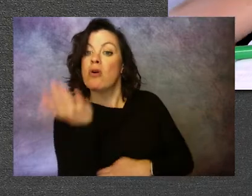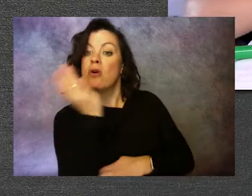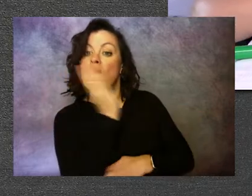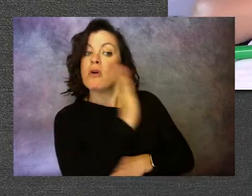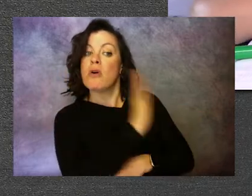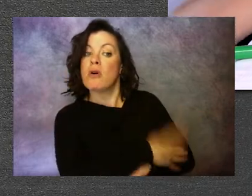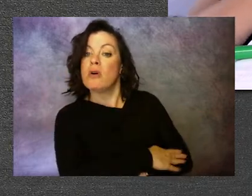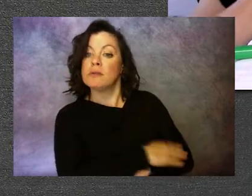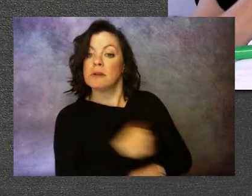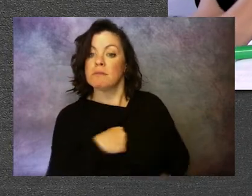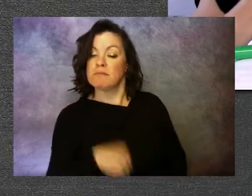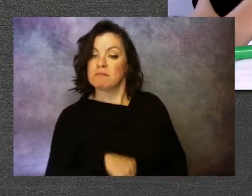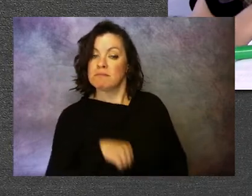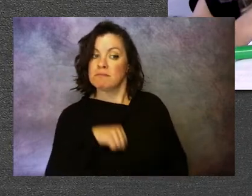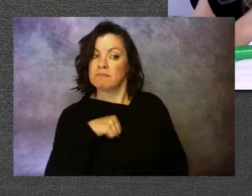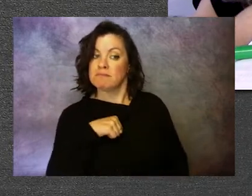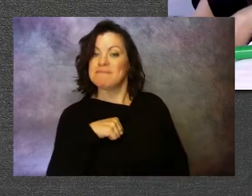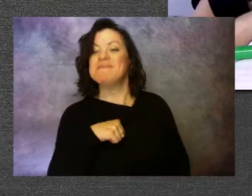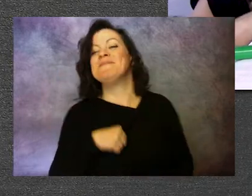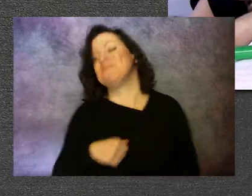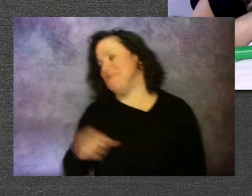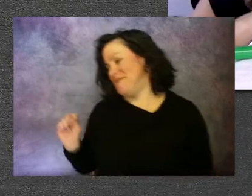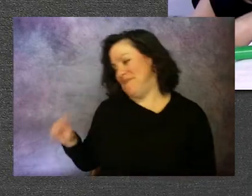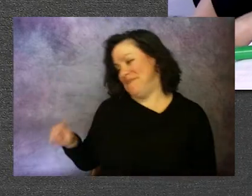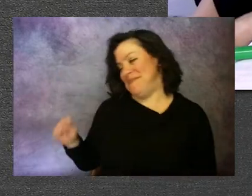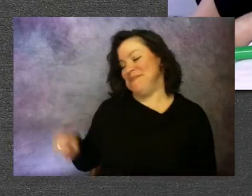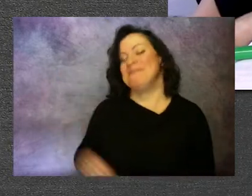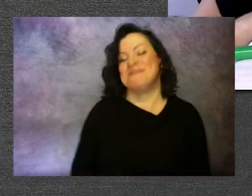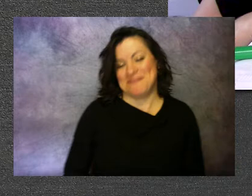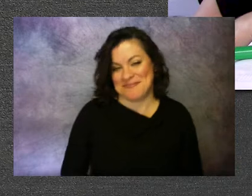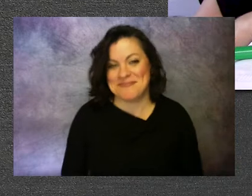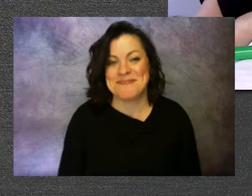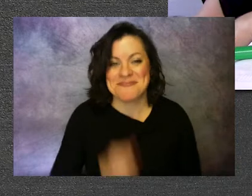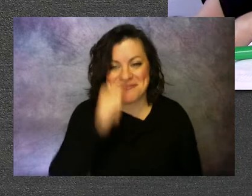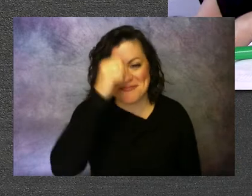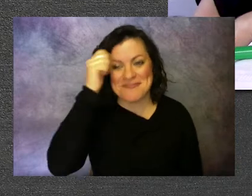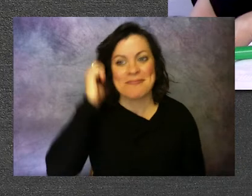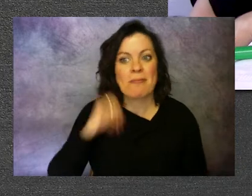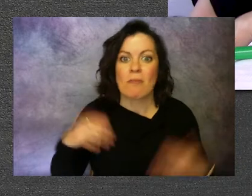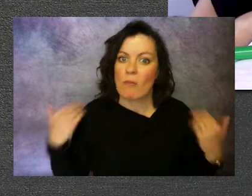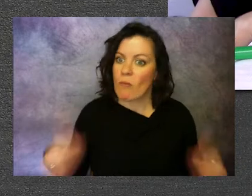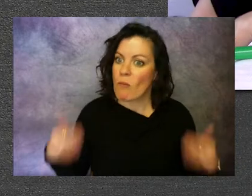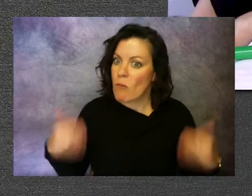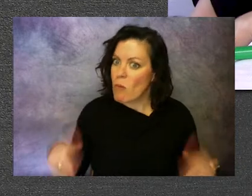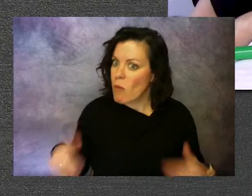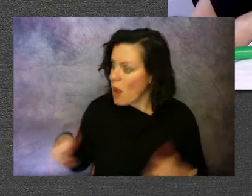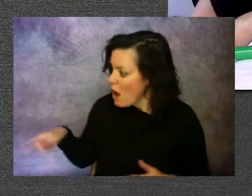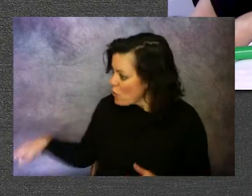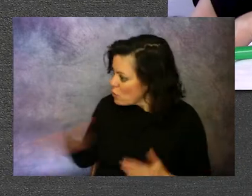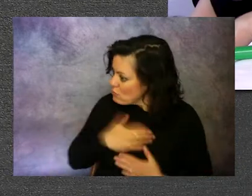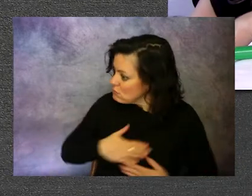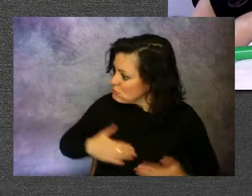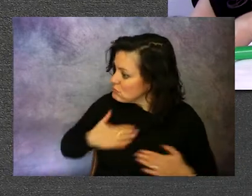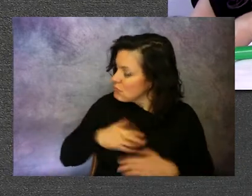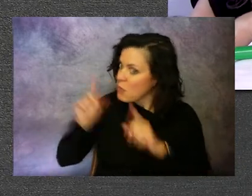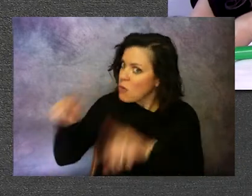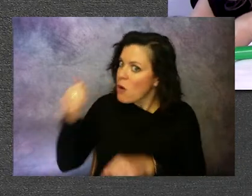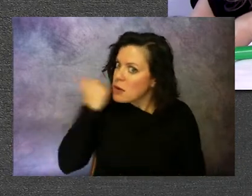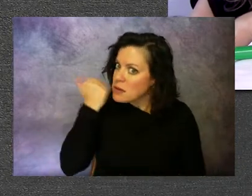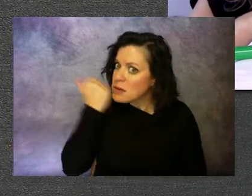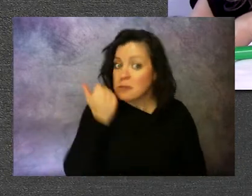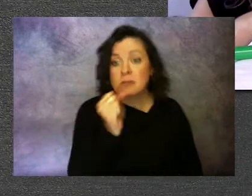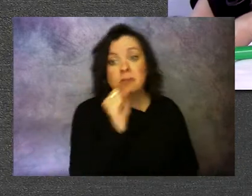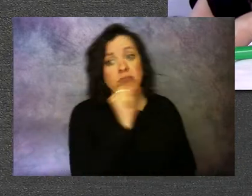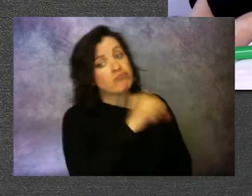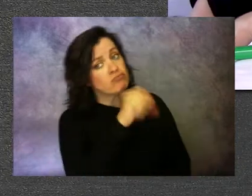on your right there? Yep, right there. Yep. Wow. So it sounds like you had fun at the dentist. I did.